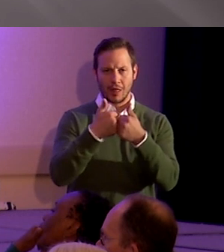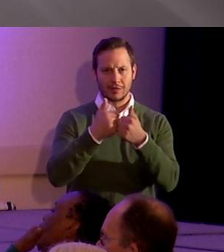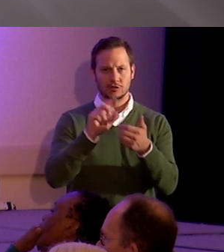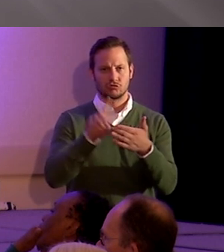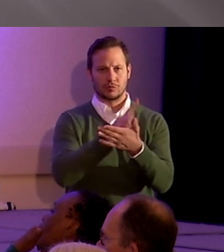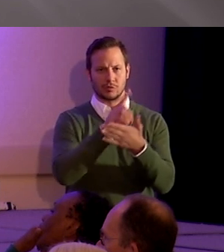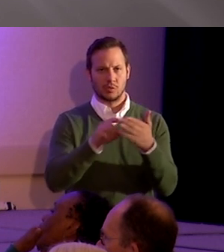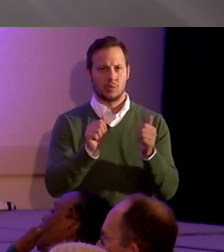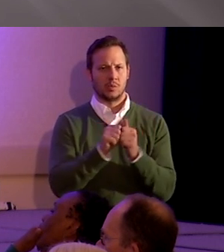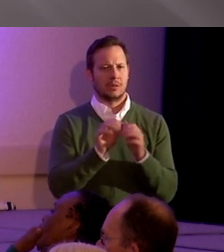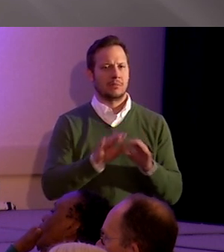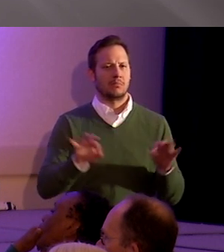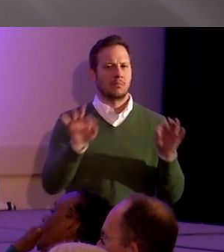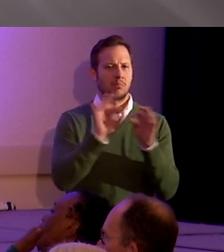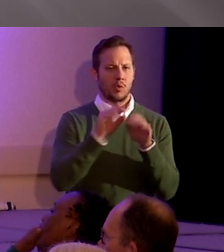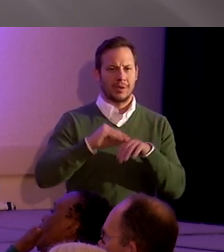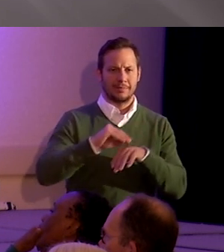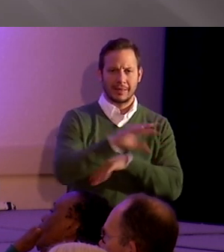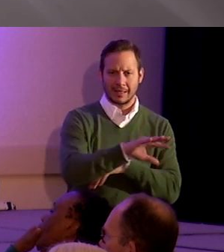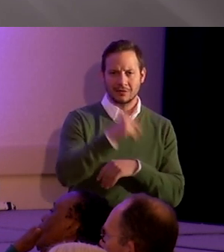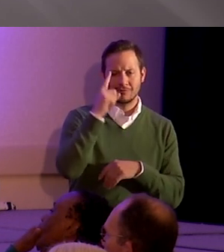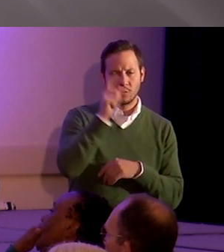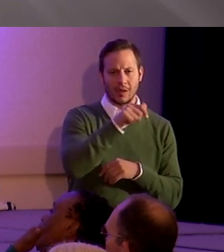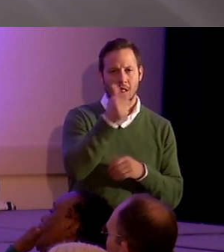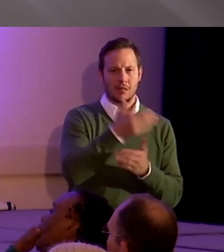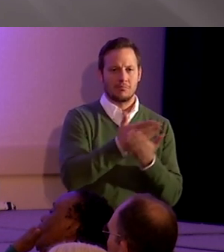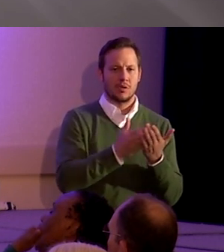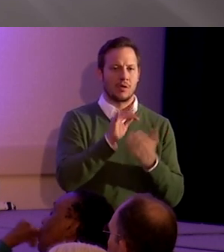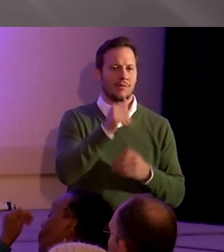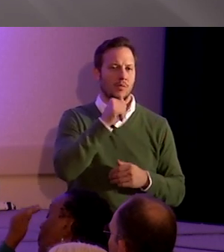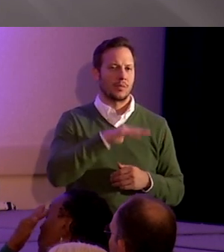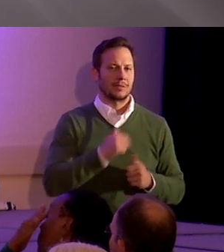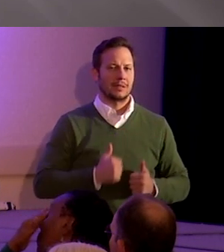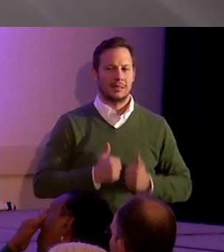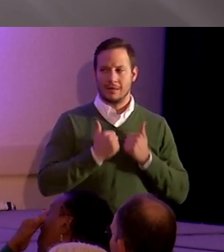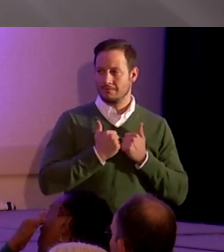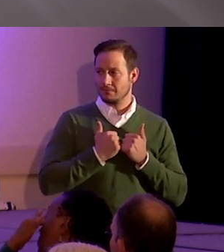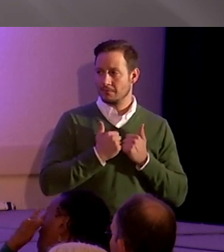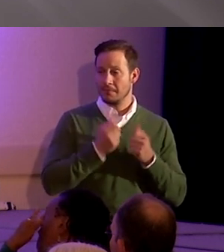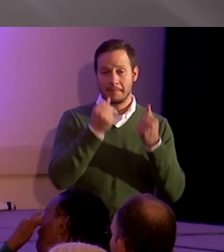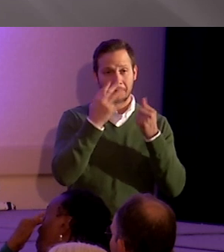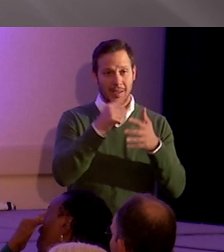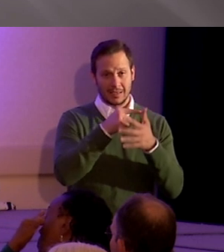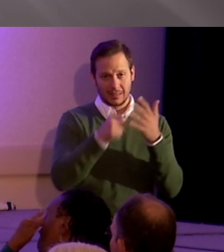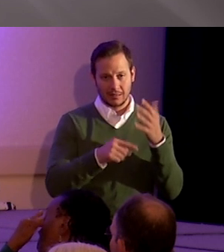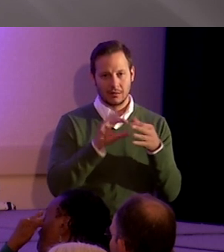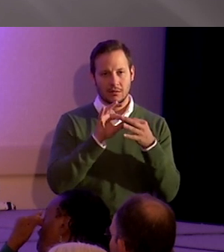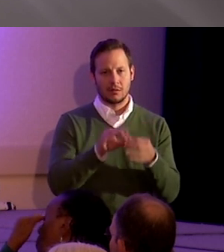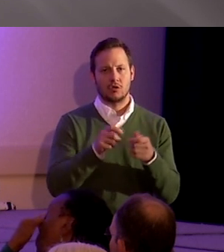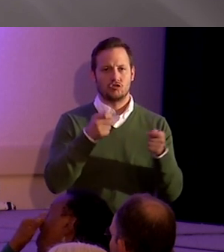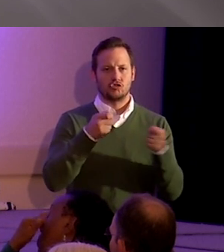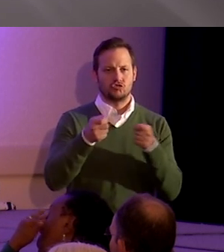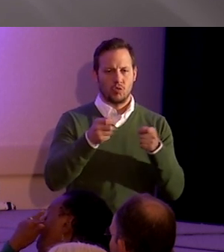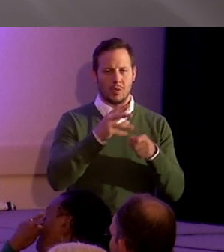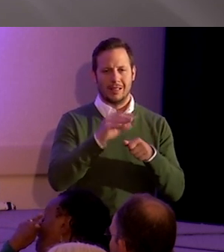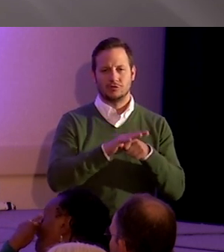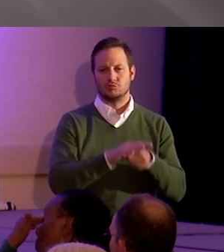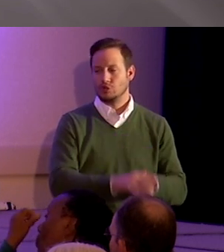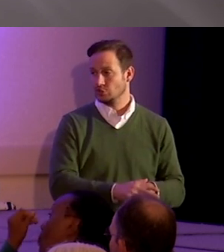important implications for other aspects of women's lives, much of which have to do with control and